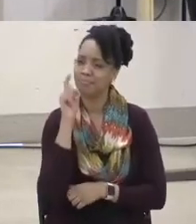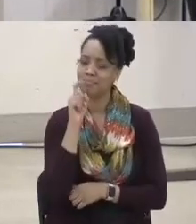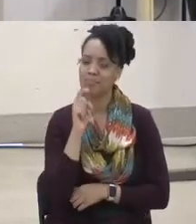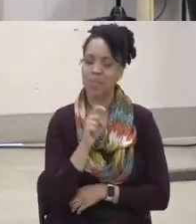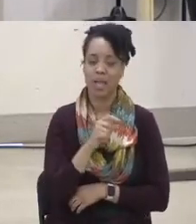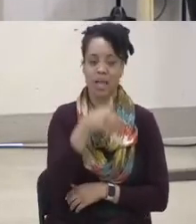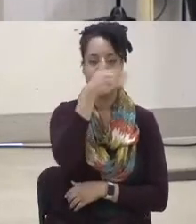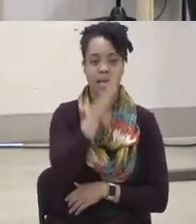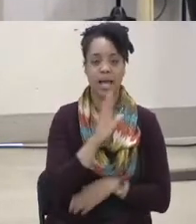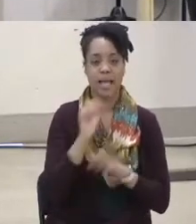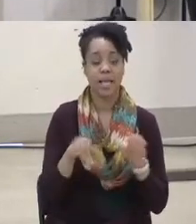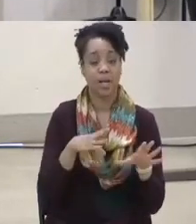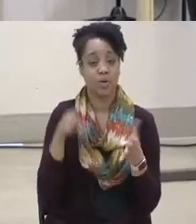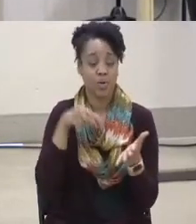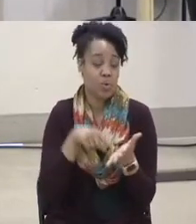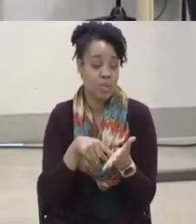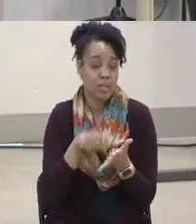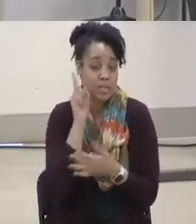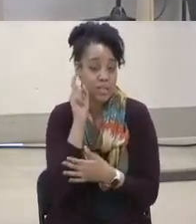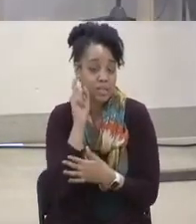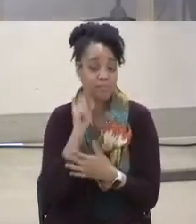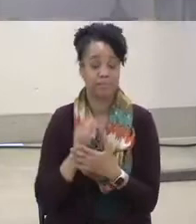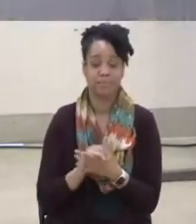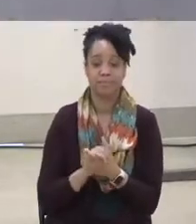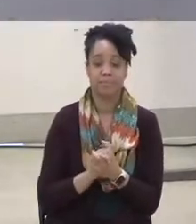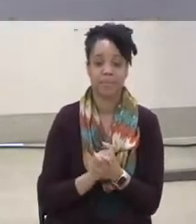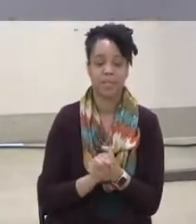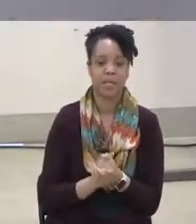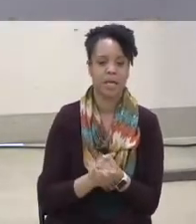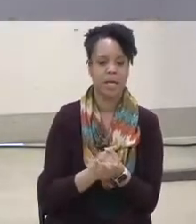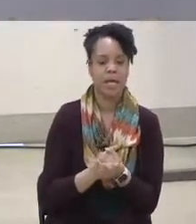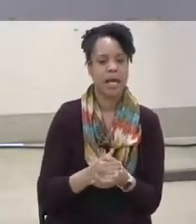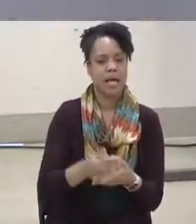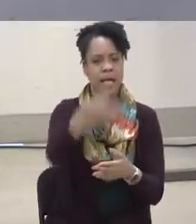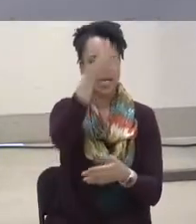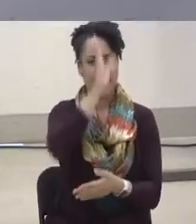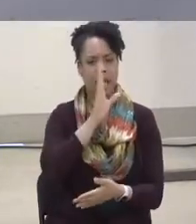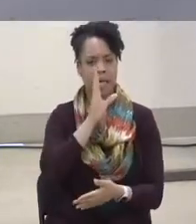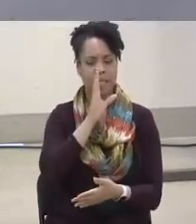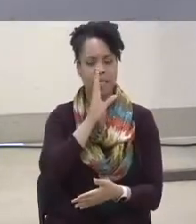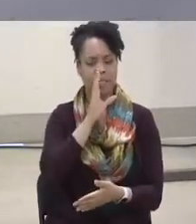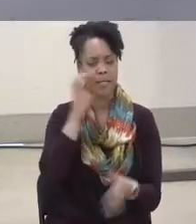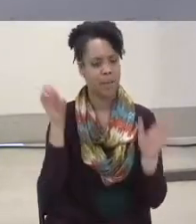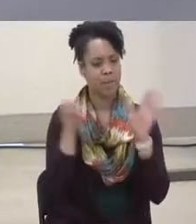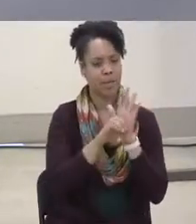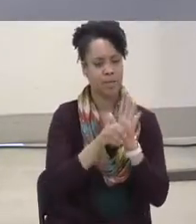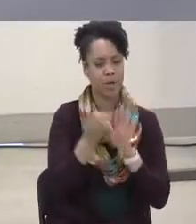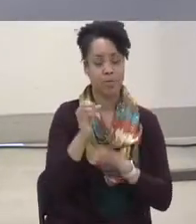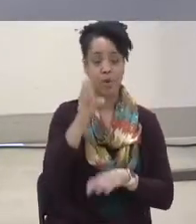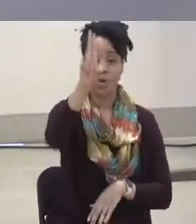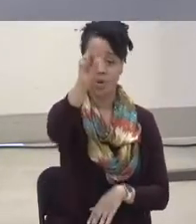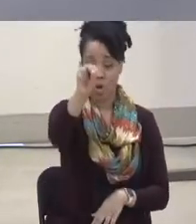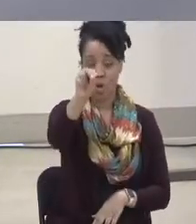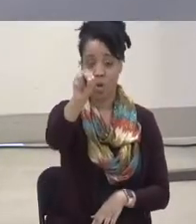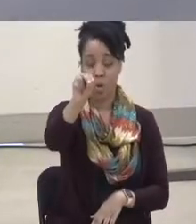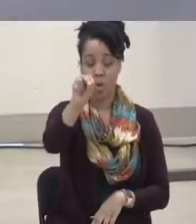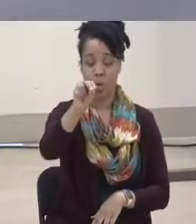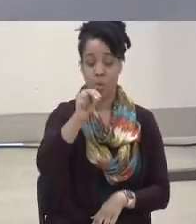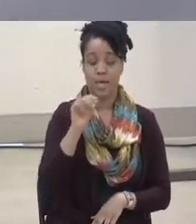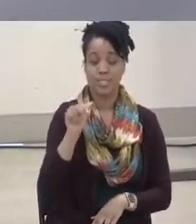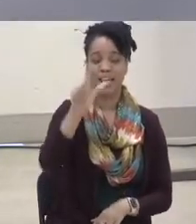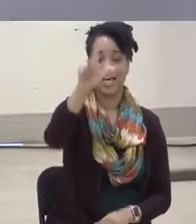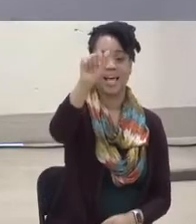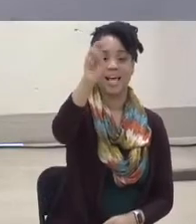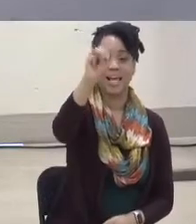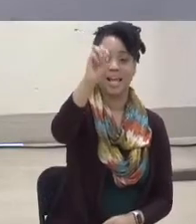así. can I do this? Dios, puedo hacer esto y Él hace así. God's picture of no is Lamed and Aleph, which is a stick in